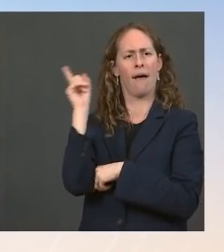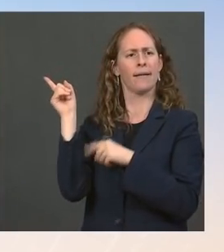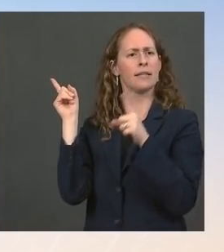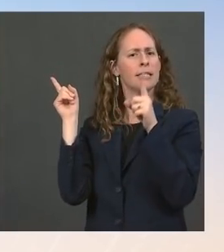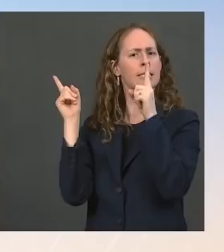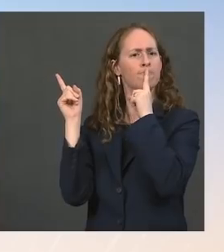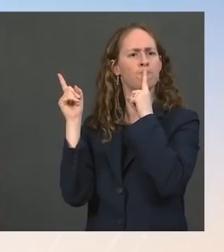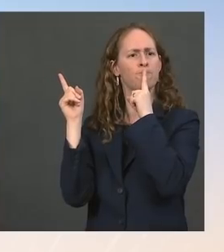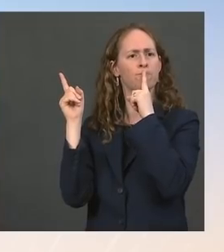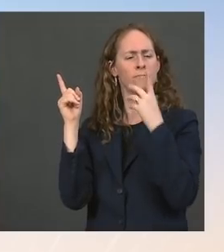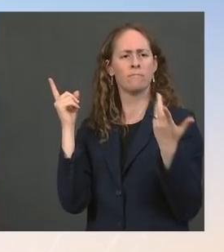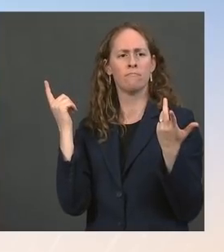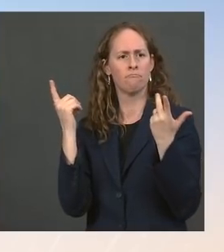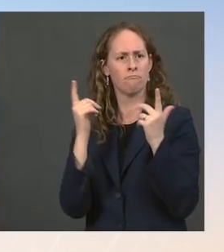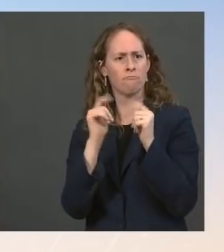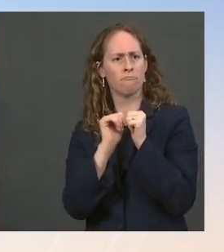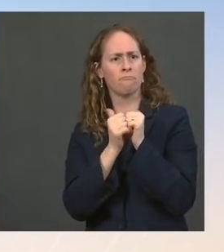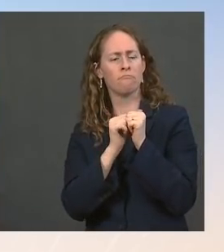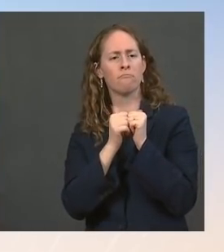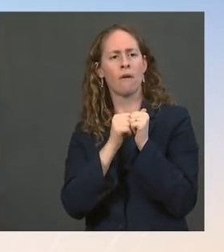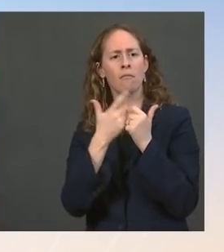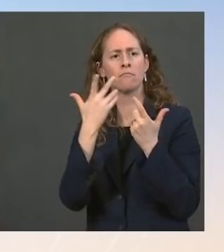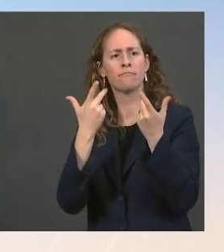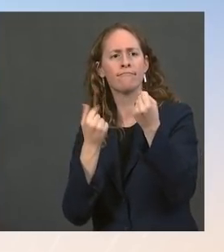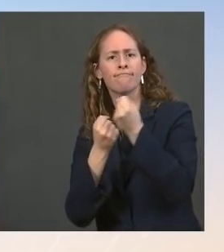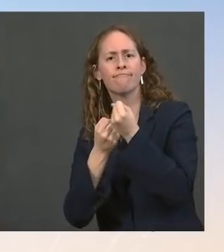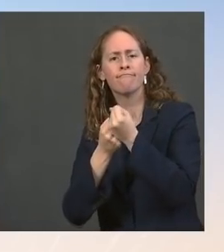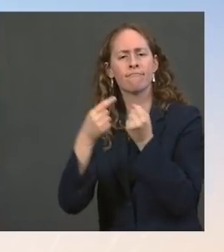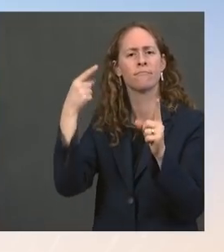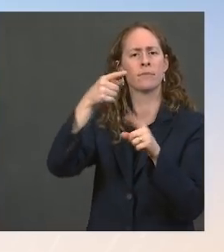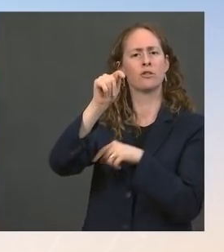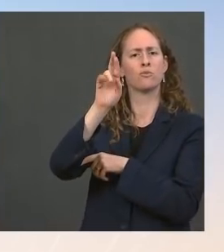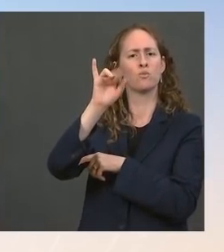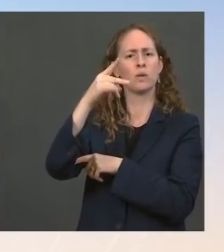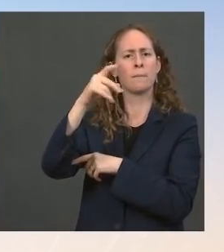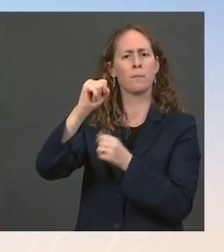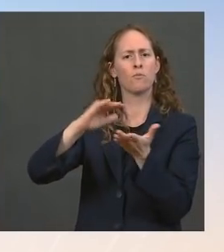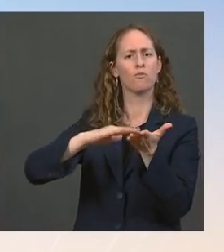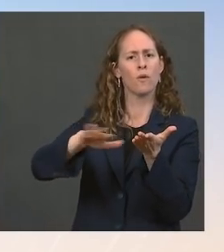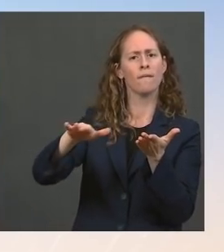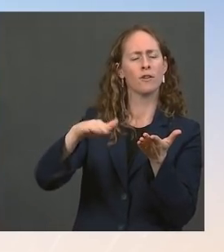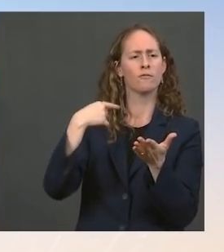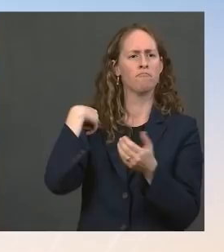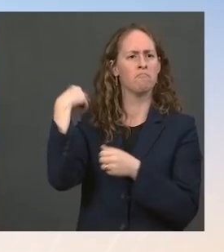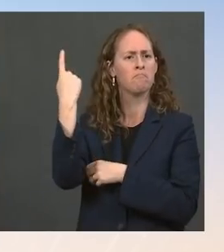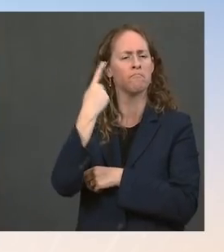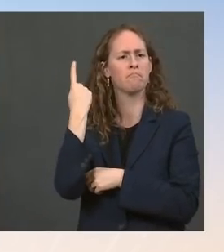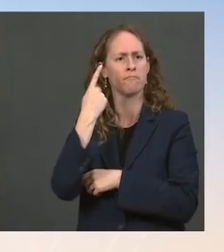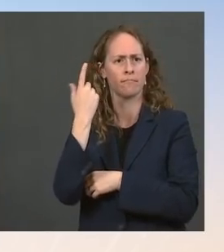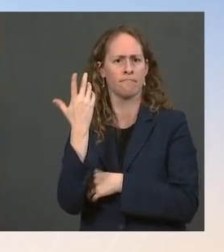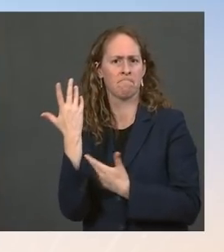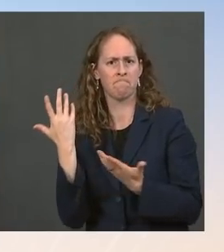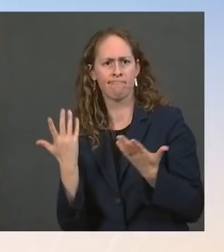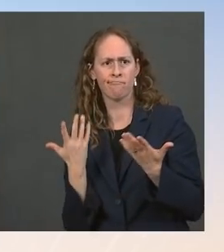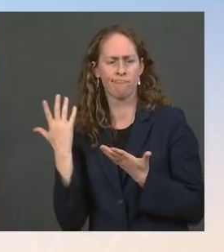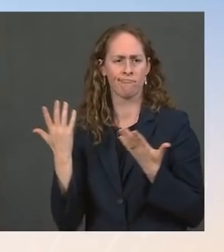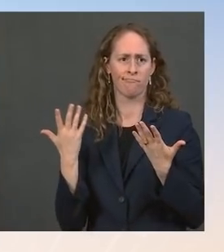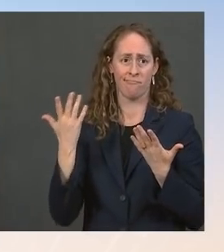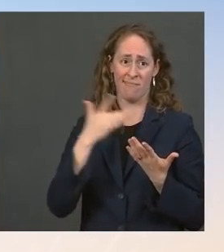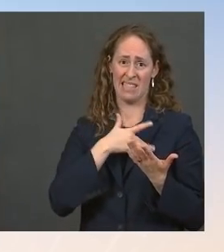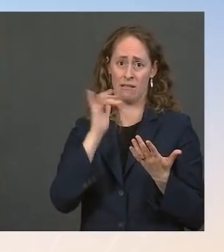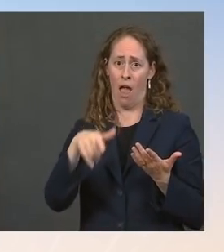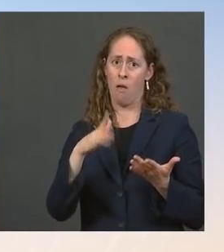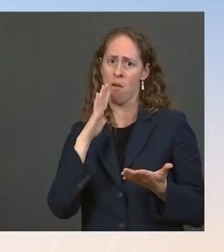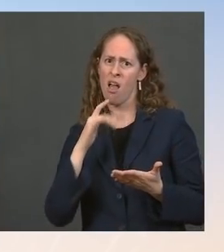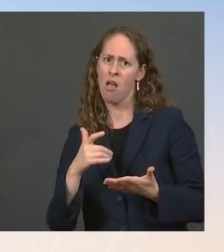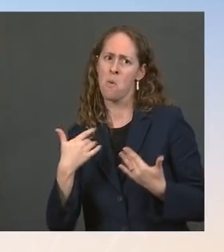the TRIPS waiver or waiving the patent technology at the WTO, which many experts say will be the game changer in terms of